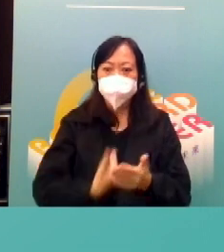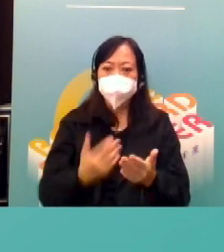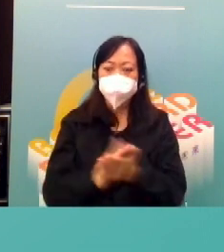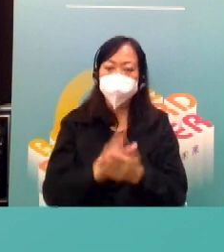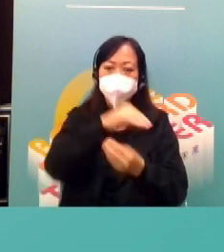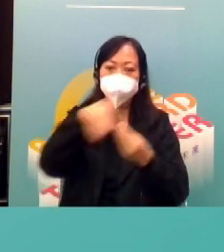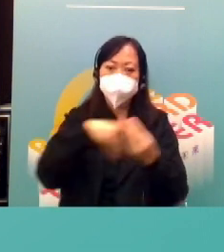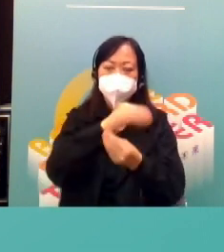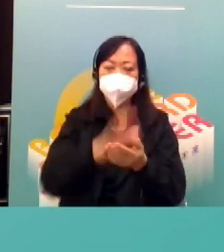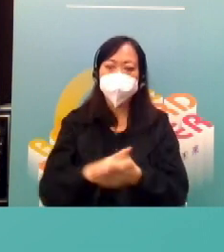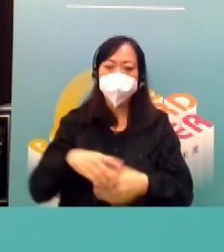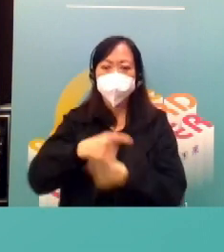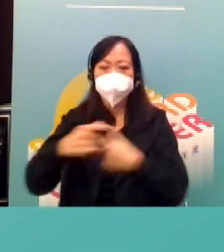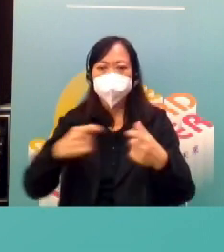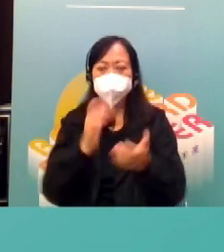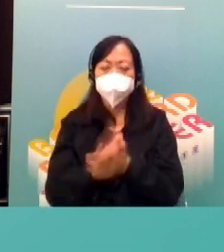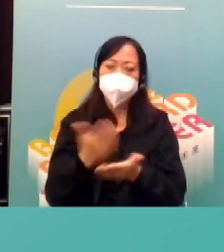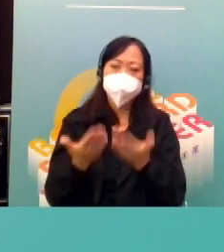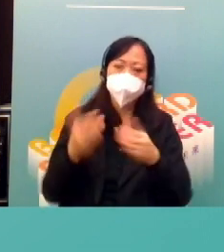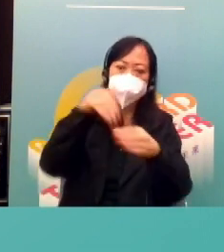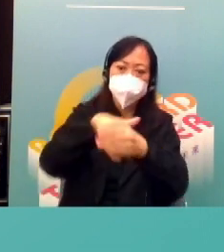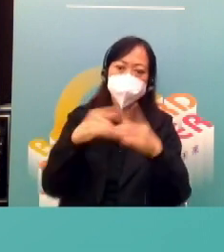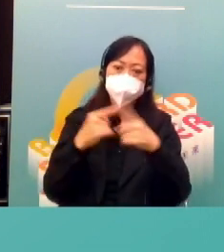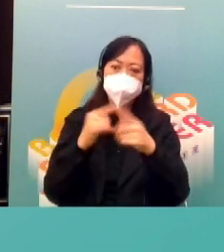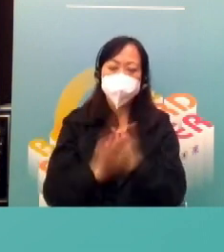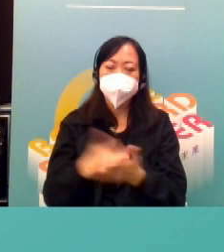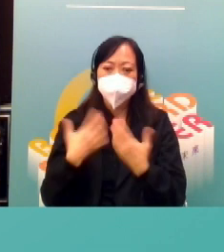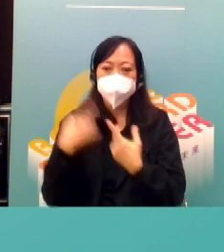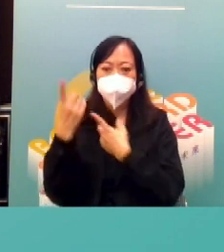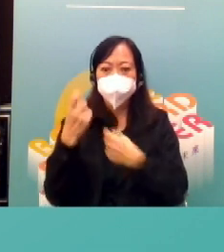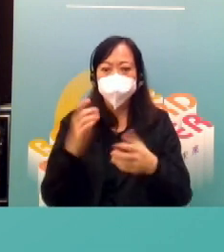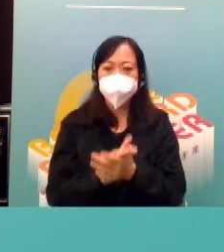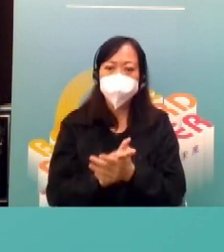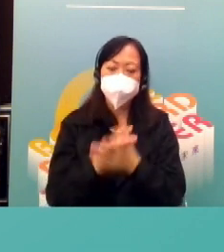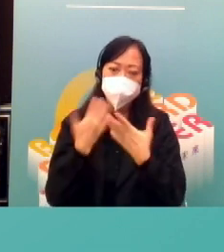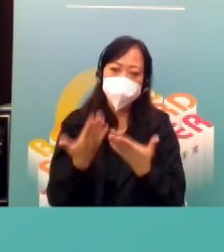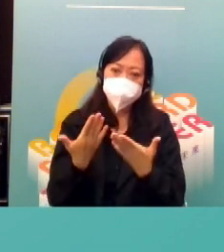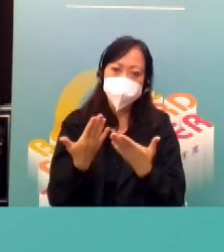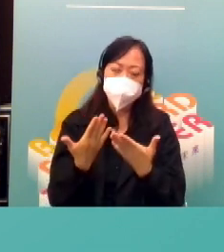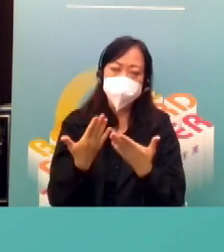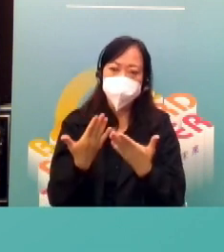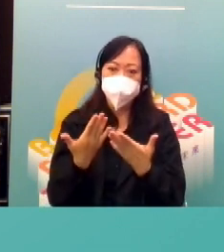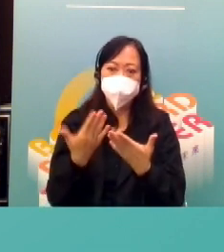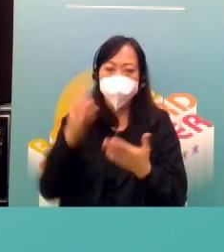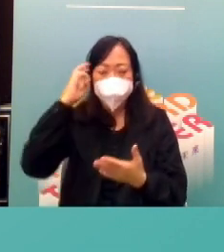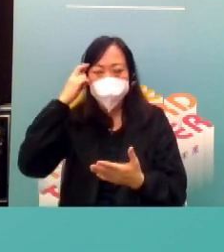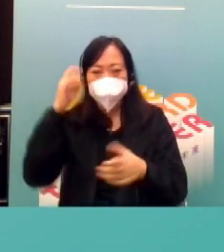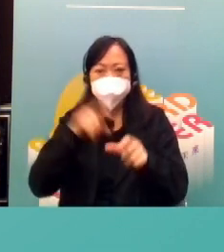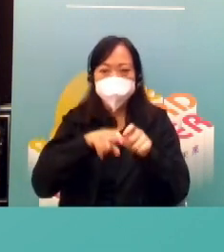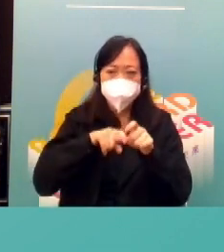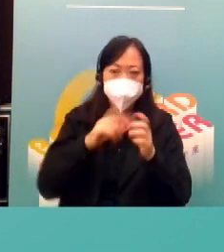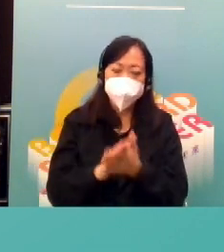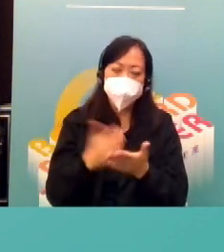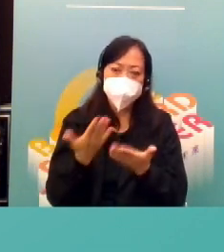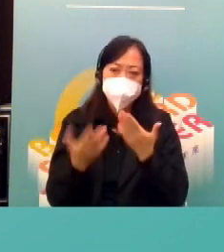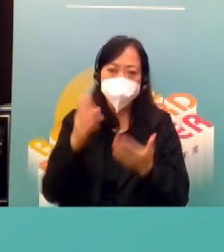incentivize businesses and investors to put purpose alongside profit. So let me just kind of show you some examples